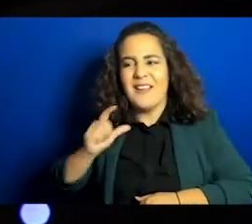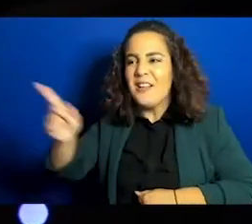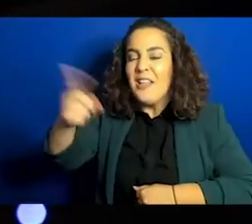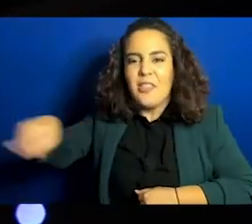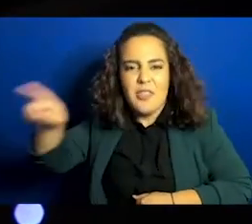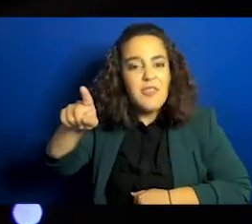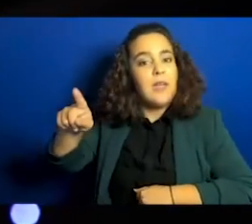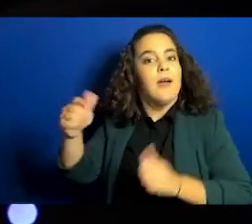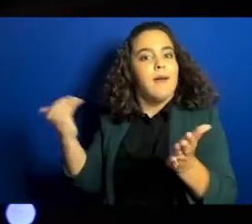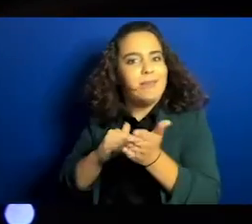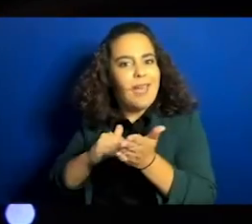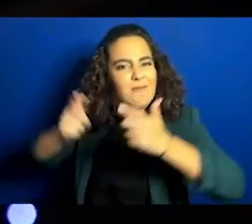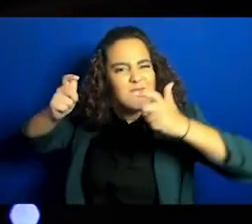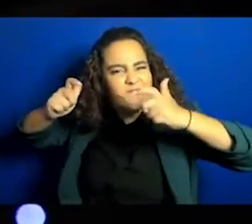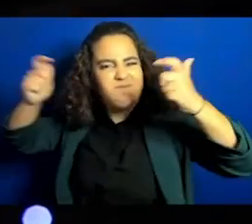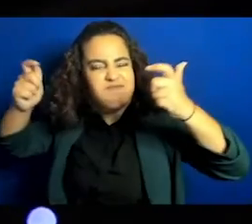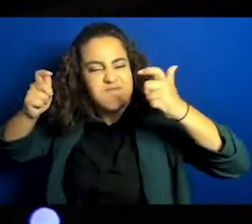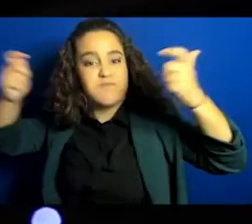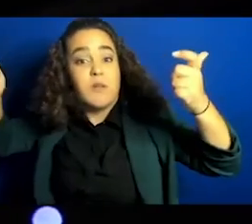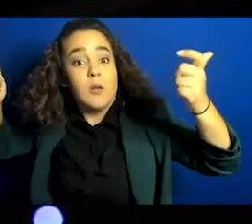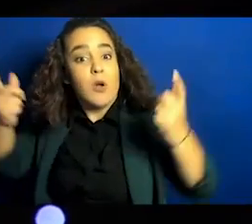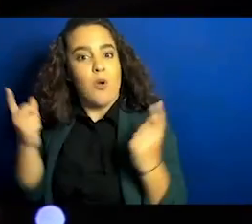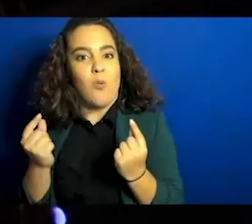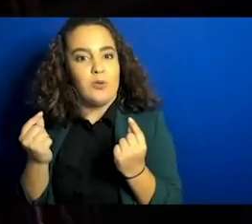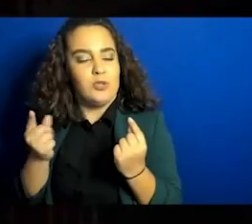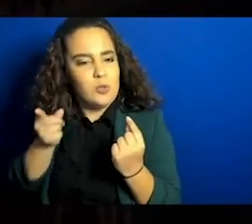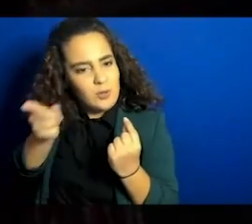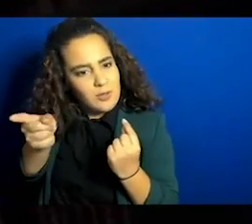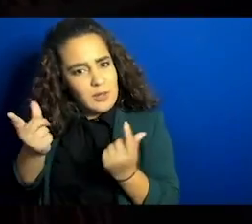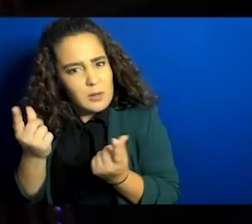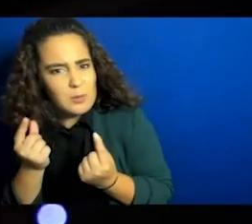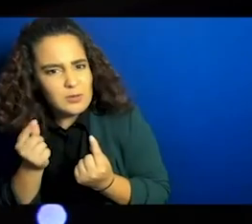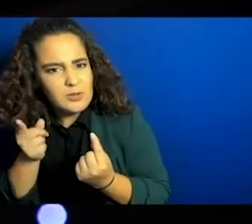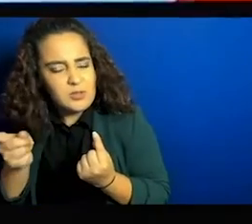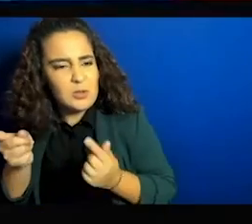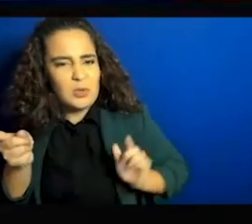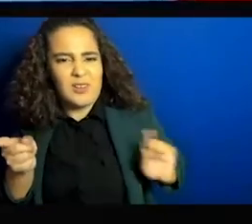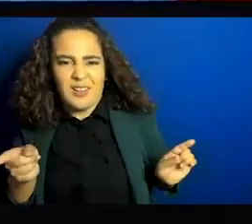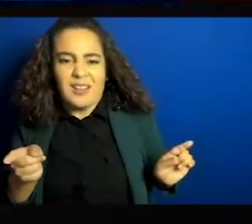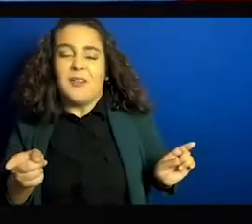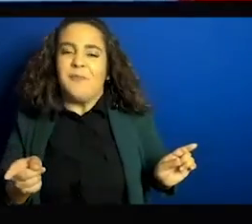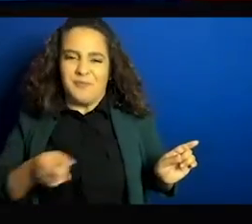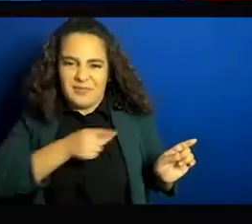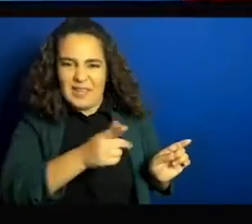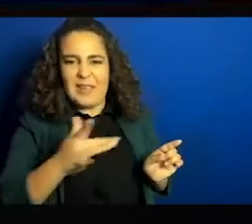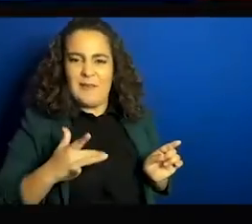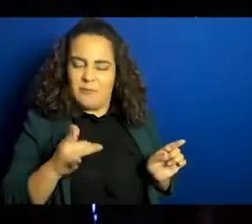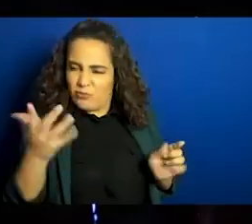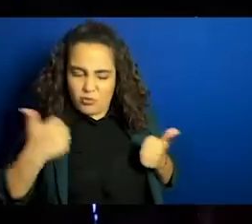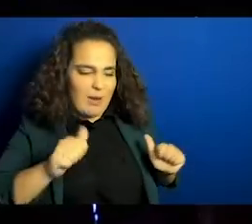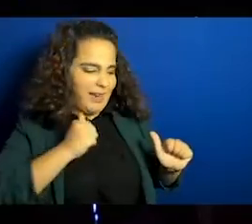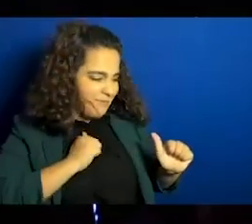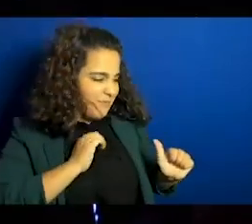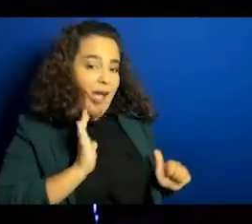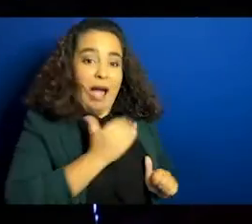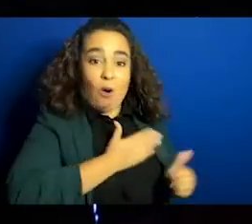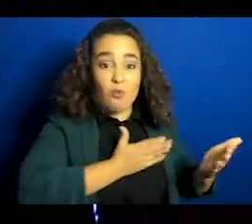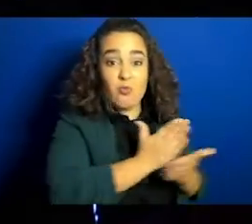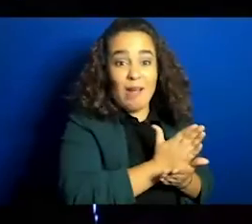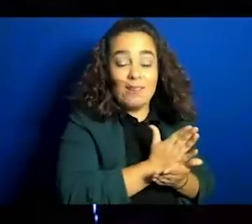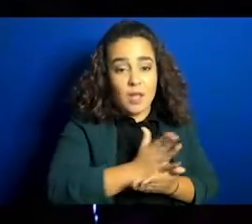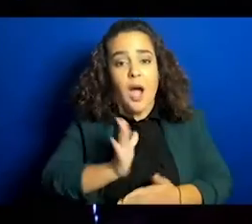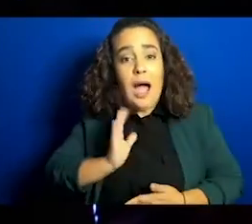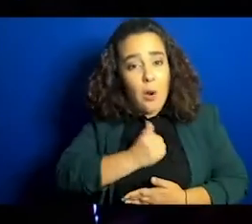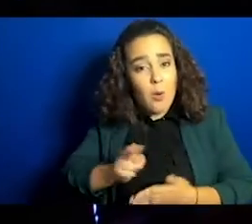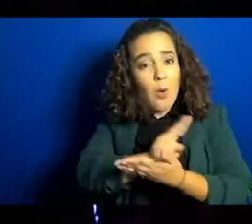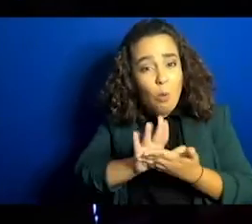room full of temerity is the act of taking back our own, of unnaming ourselves something holy to